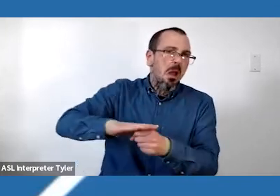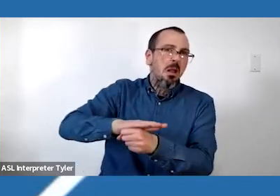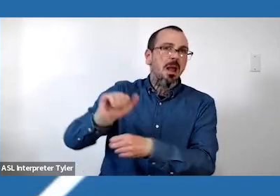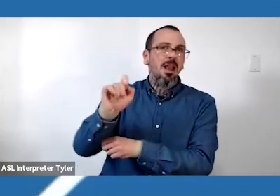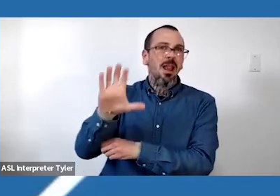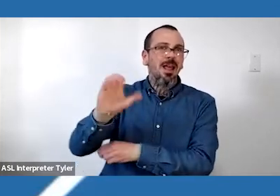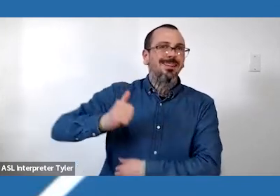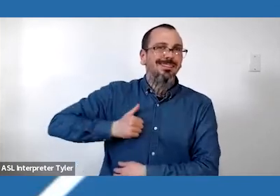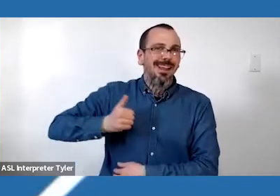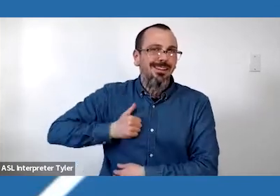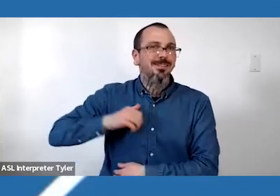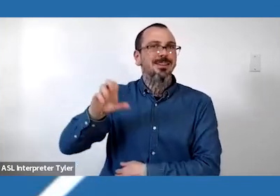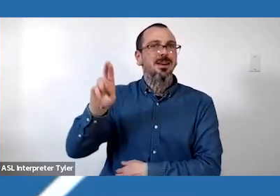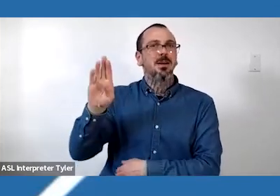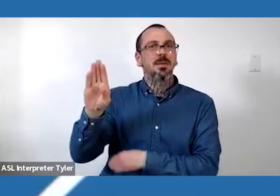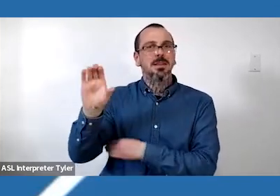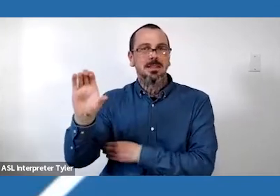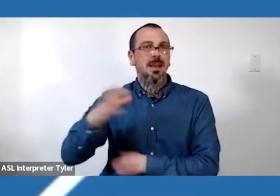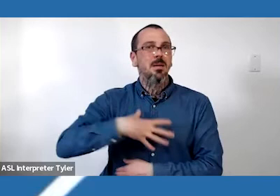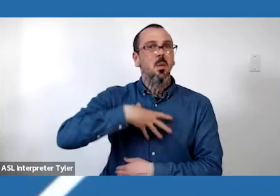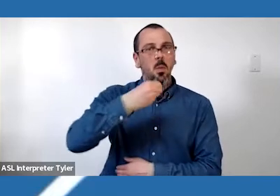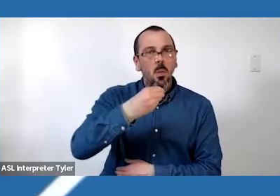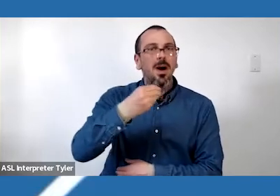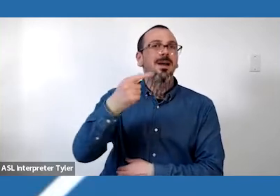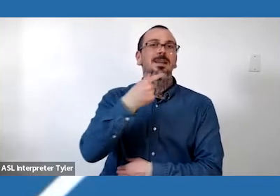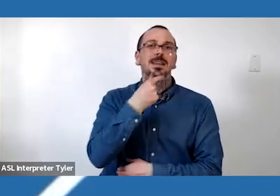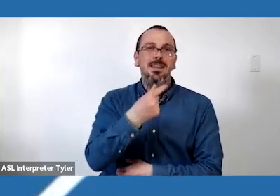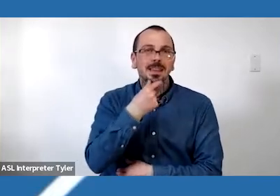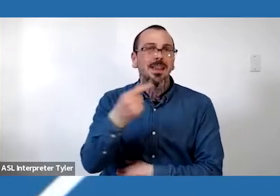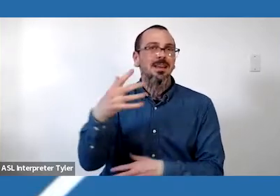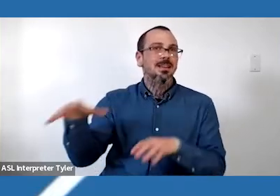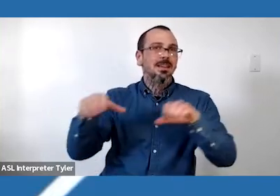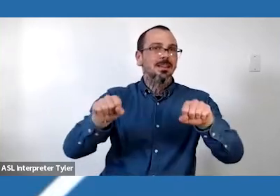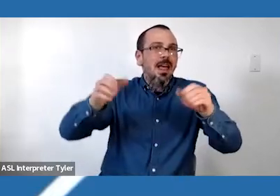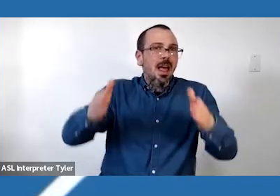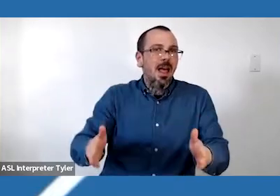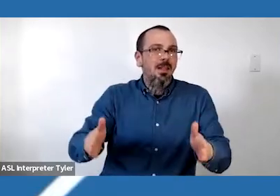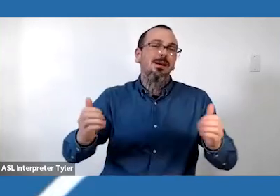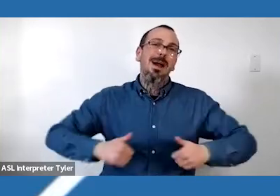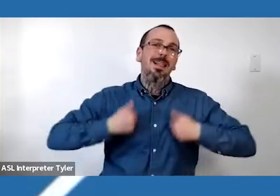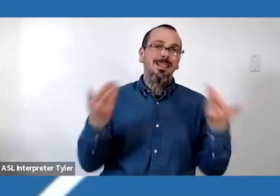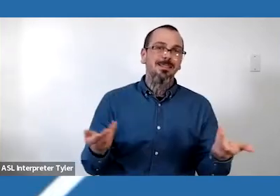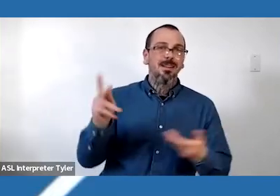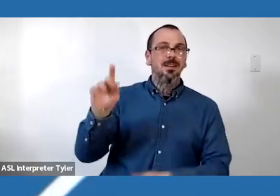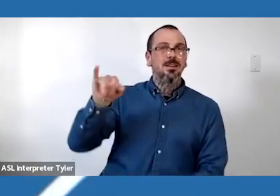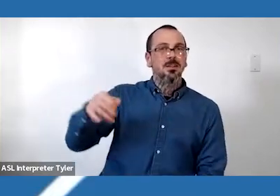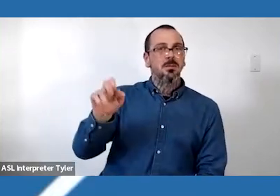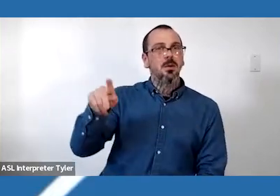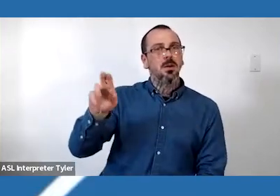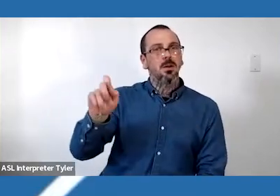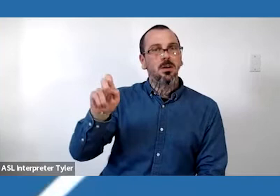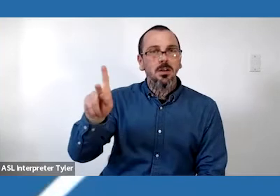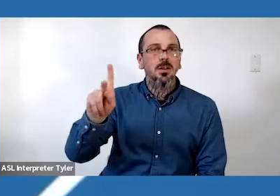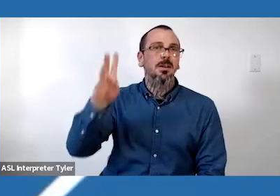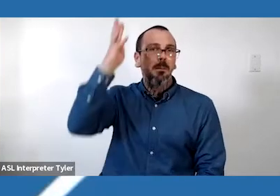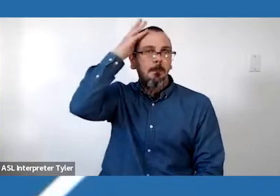white cis gay settler who has the privilege of living, working, and playing in Jibuktuk, Halifax, in Mi'kma'ki, in the ancestral and unceded